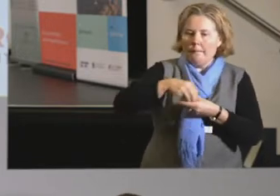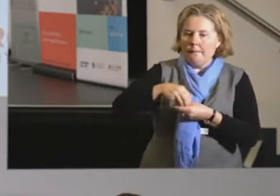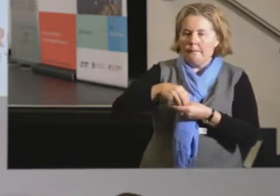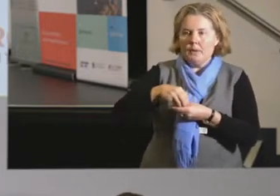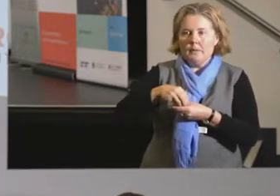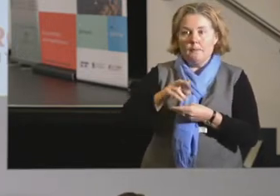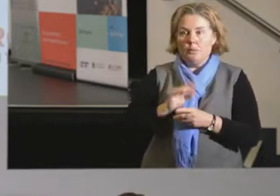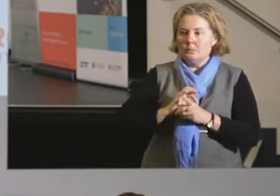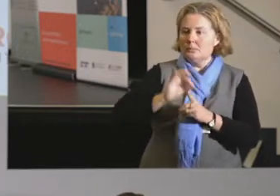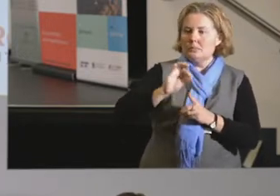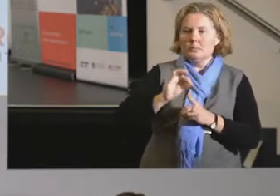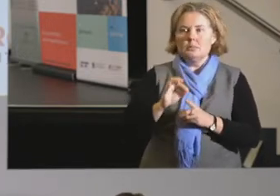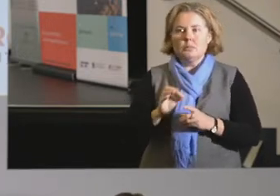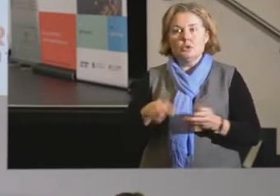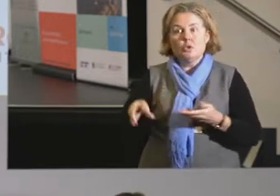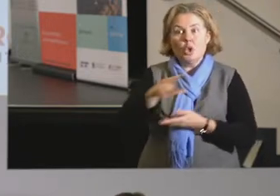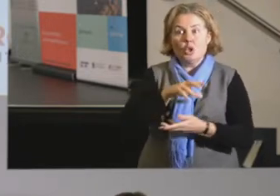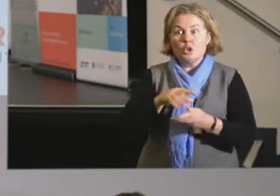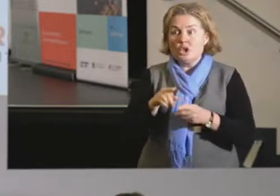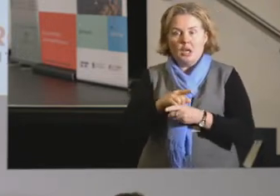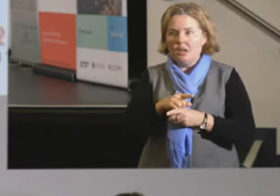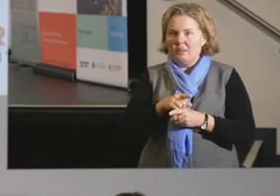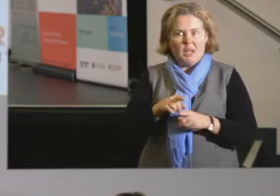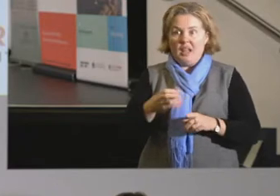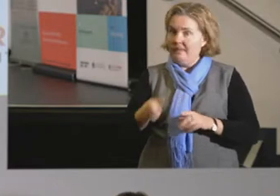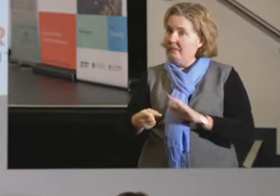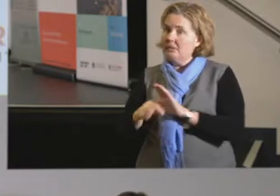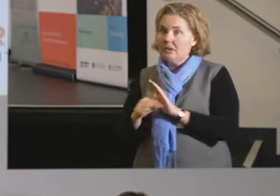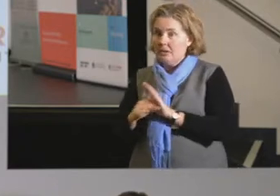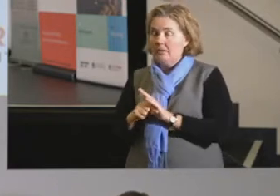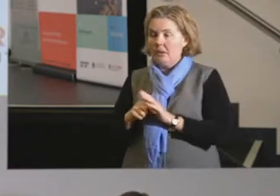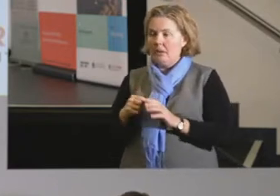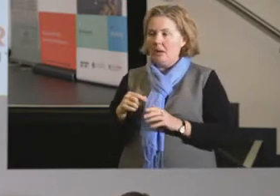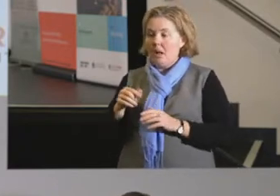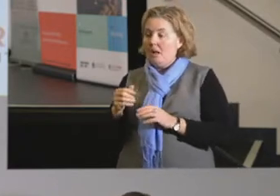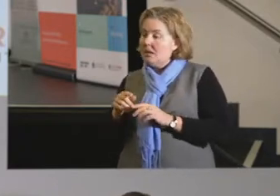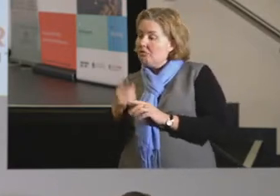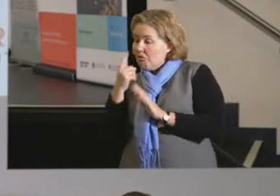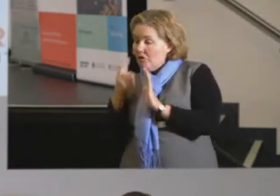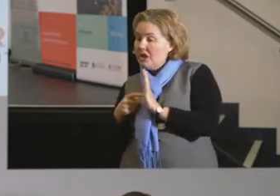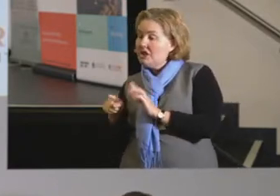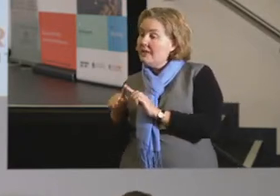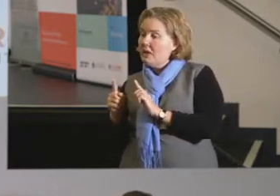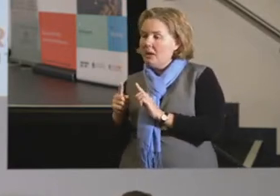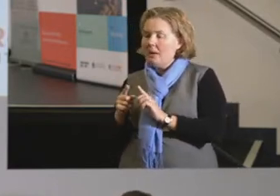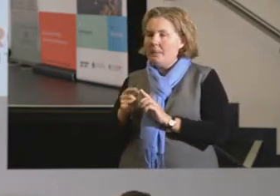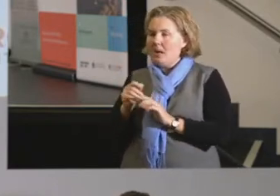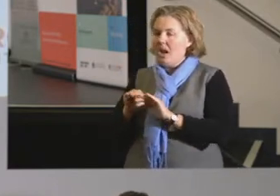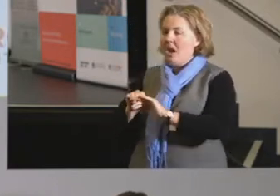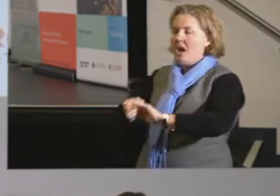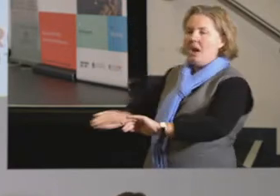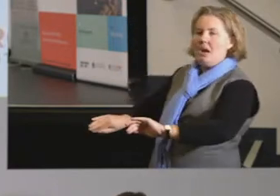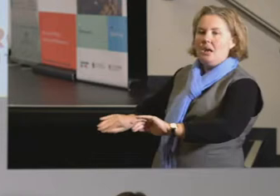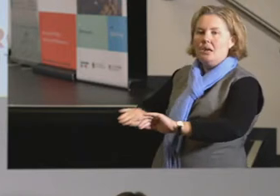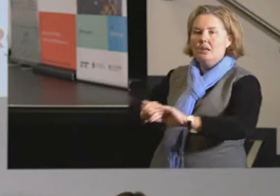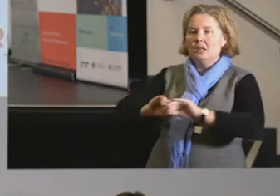it's increasingly being a force for division, for disunity, for the recognition of special interests, but in